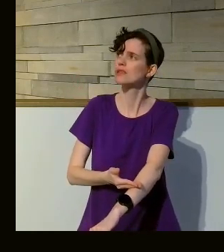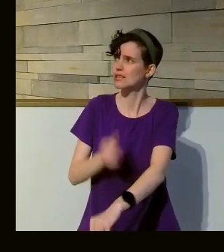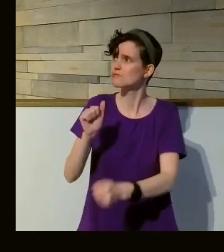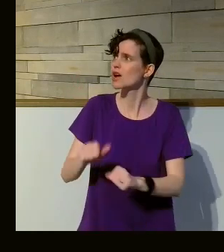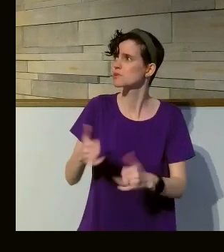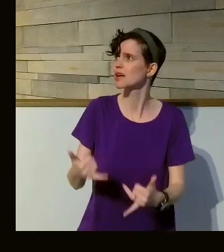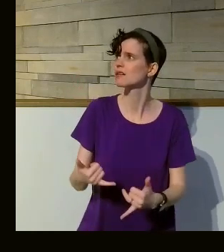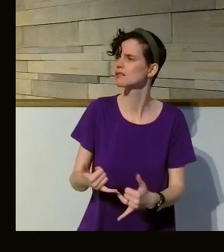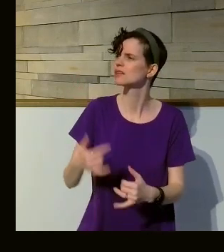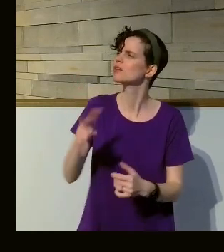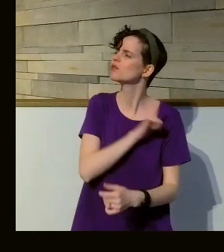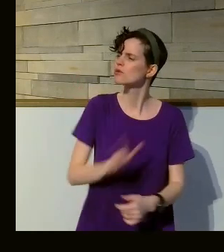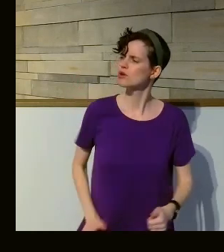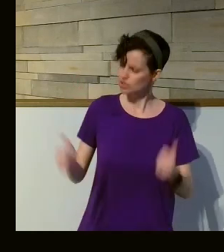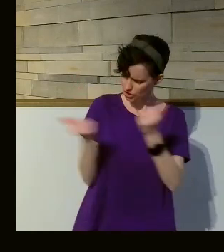Lord, challenge us